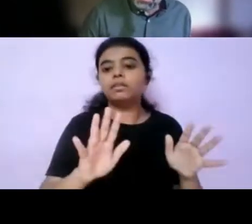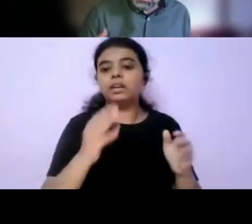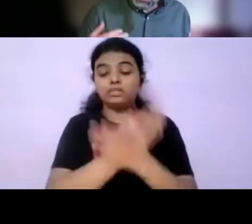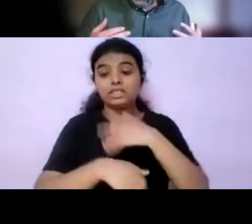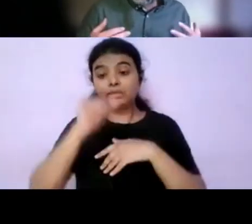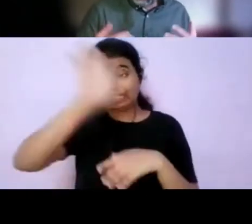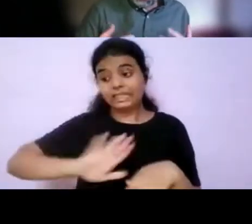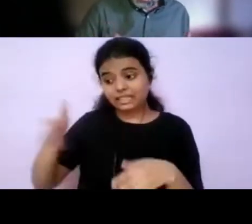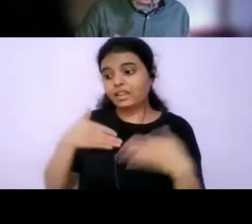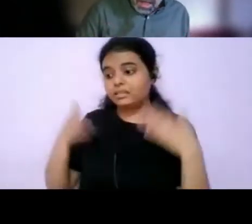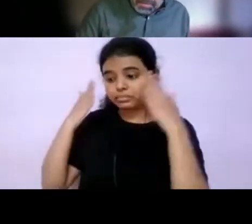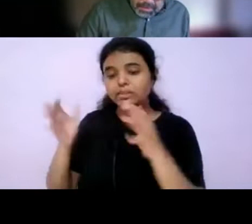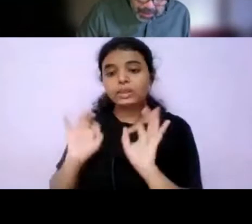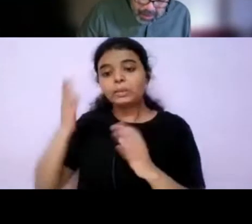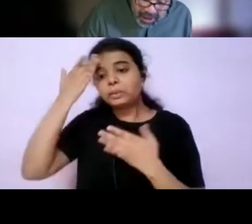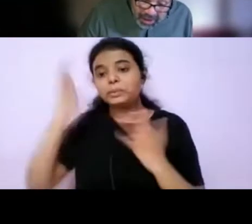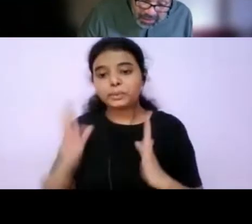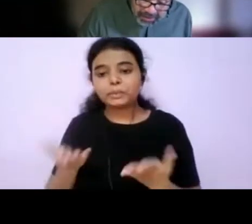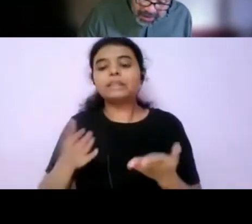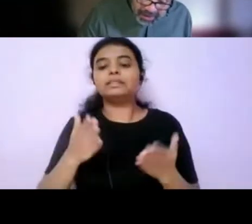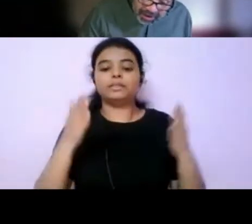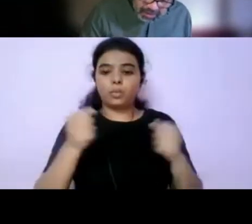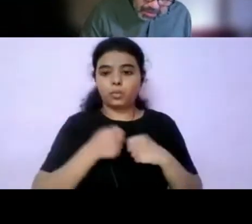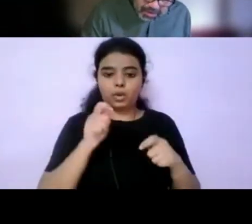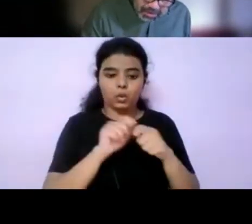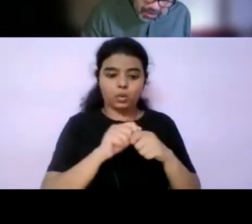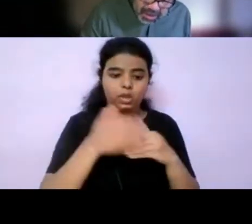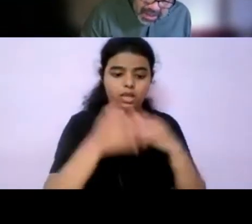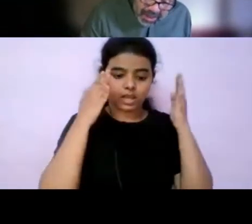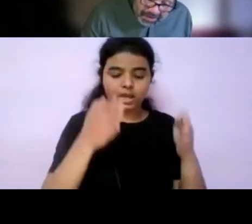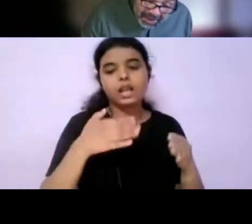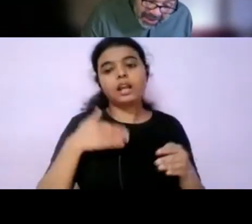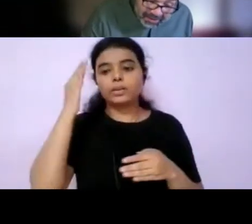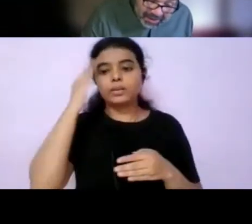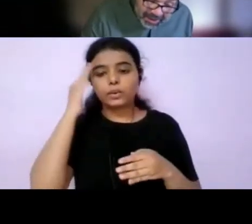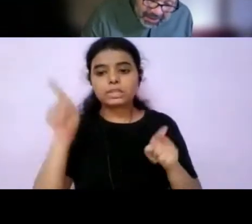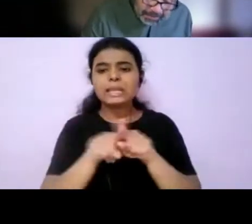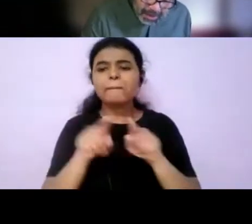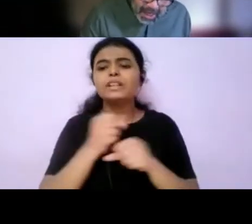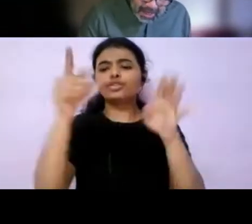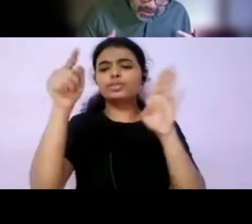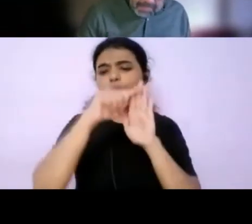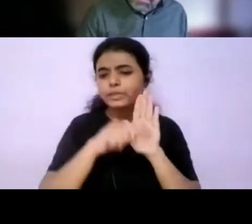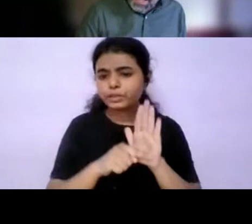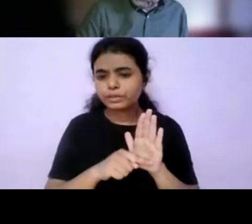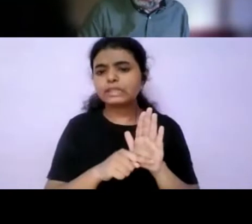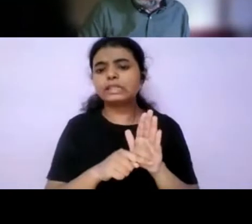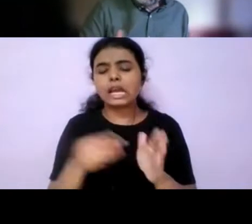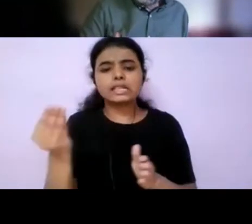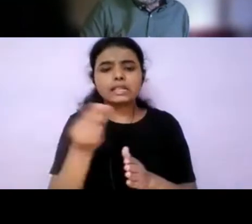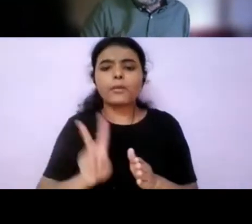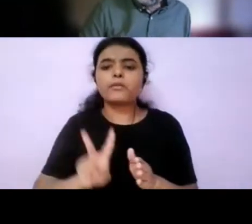India. But what I hope is that the general principles I make here today have some